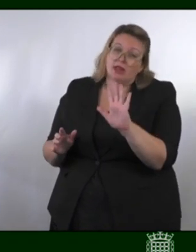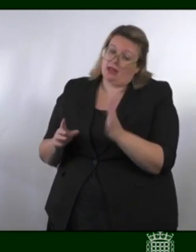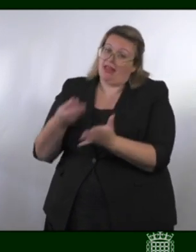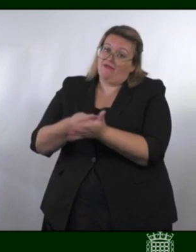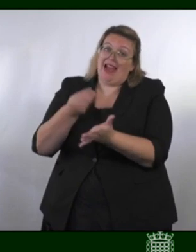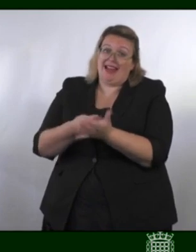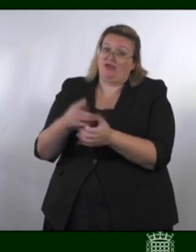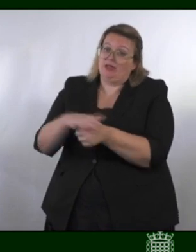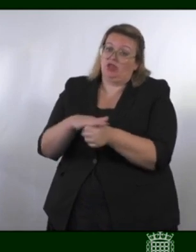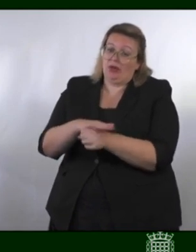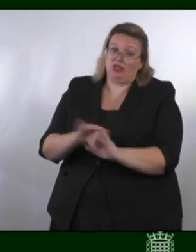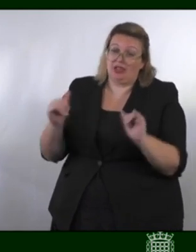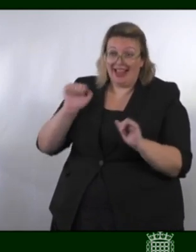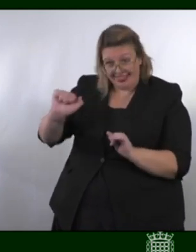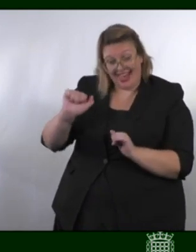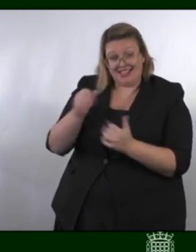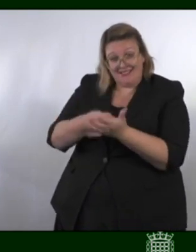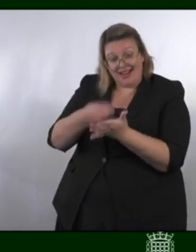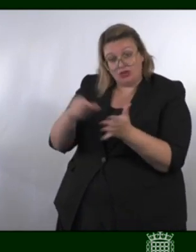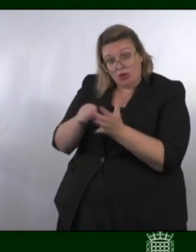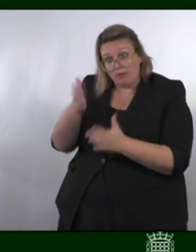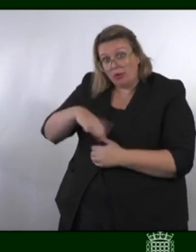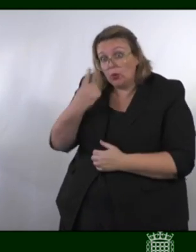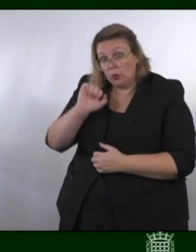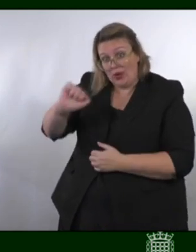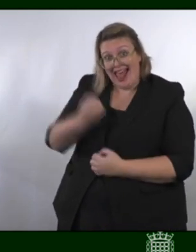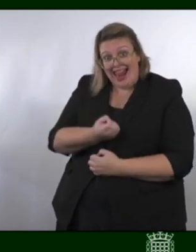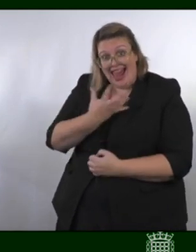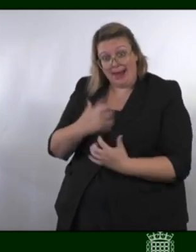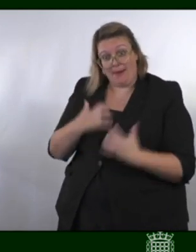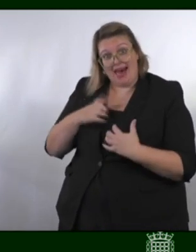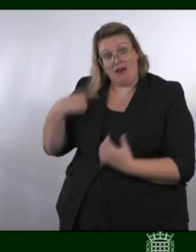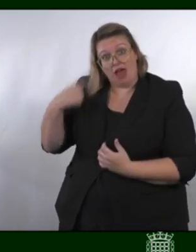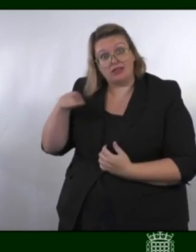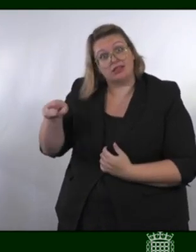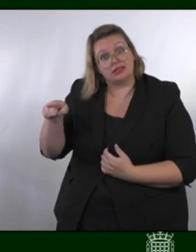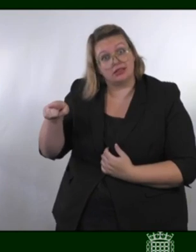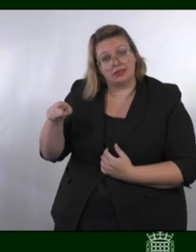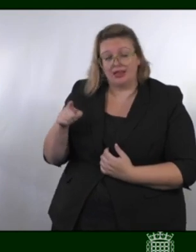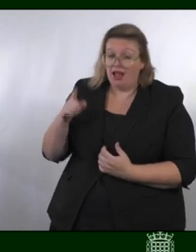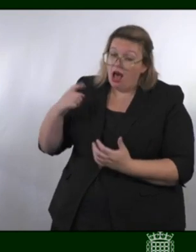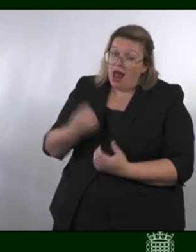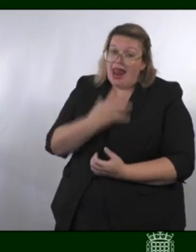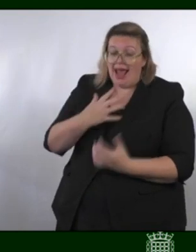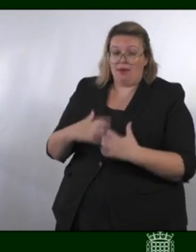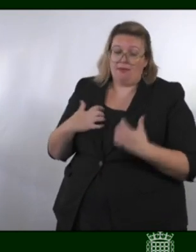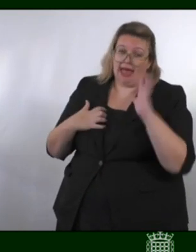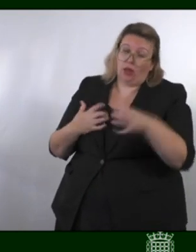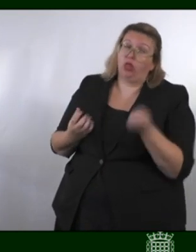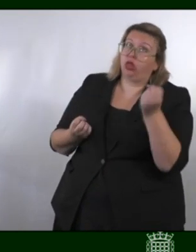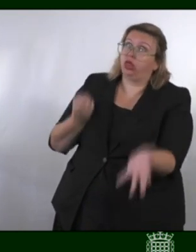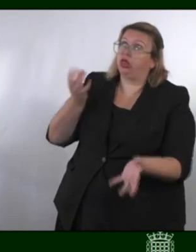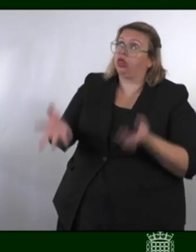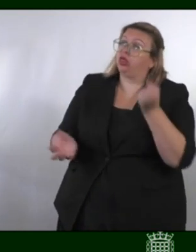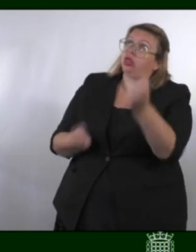certainly was, is entirely the fault of the current Labour Mayor of London, with his grossly irresponsible